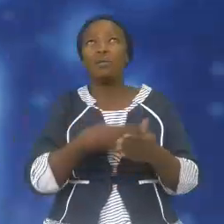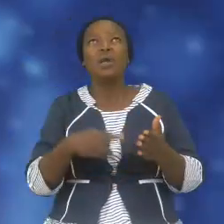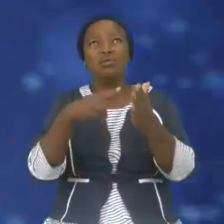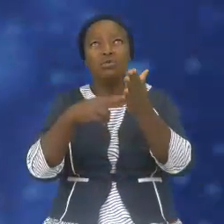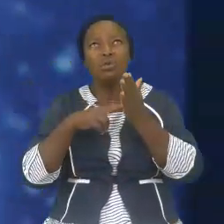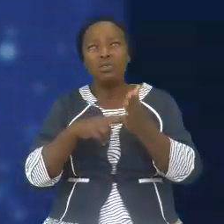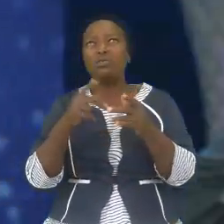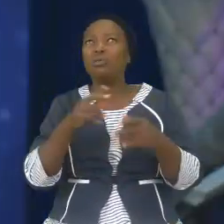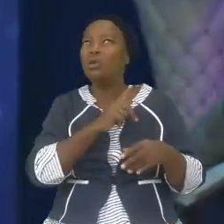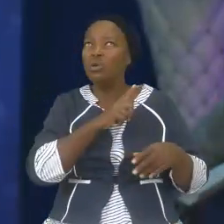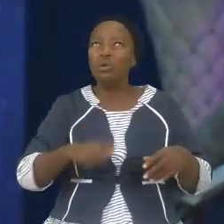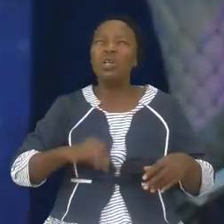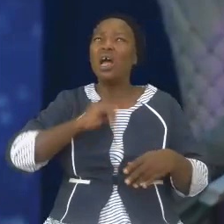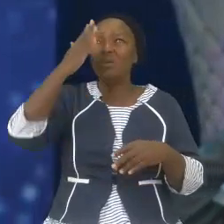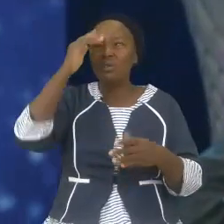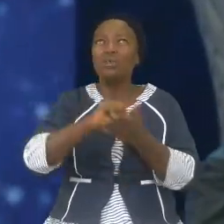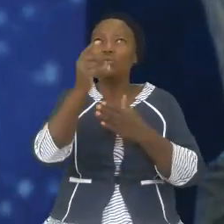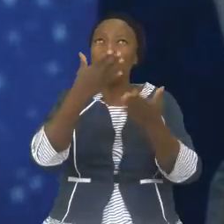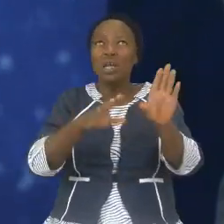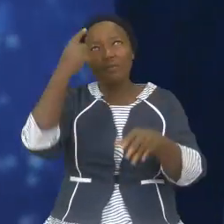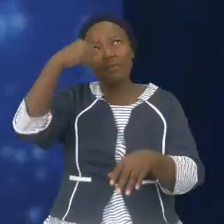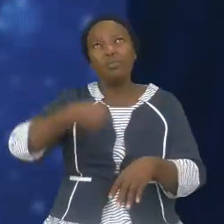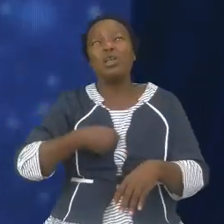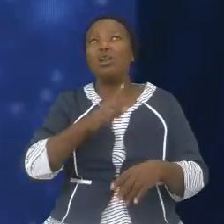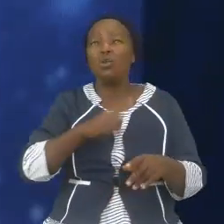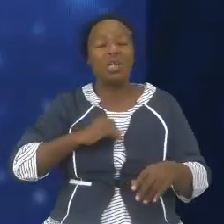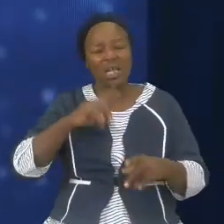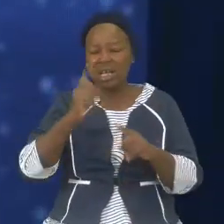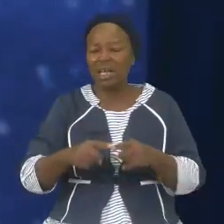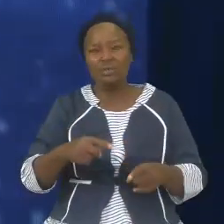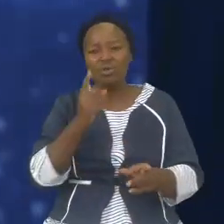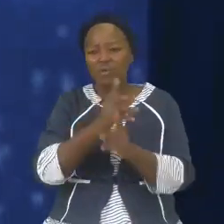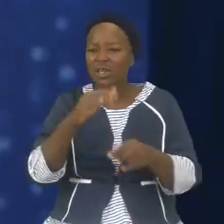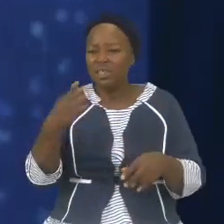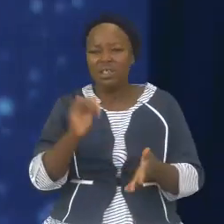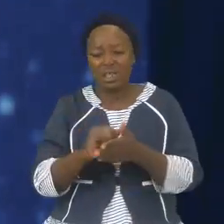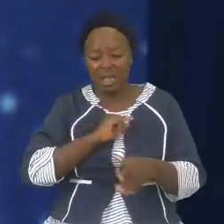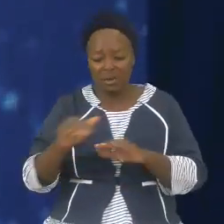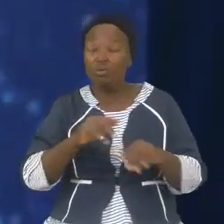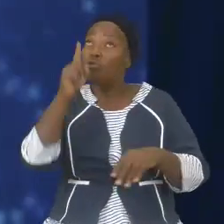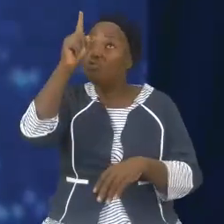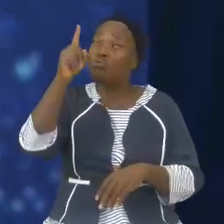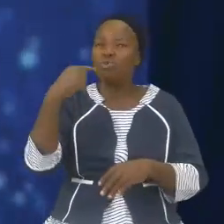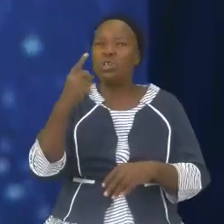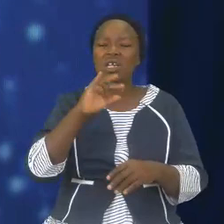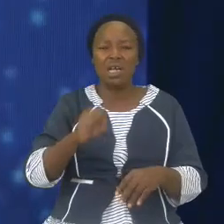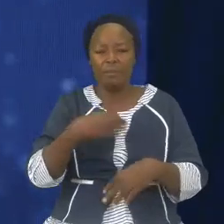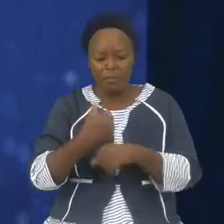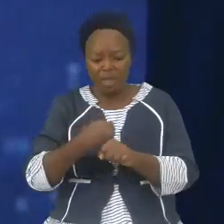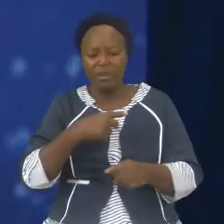for me, and I cannot justify the things I do. You are the only one to make me